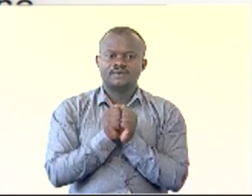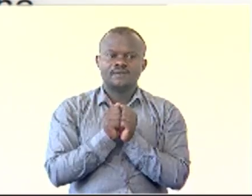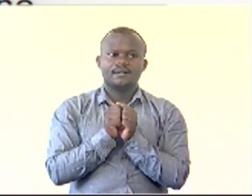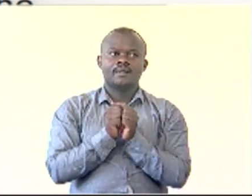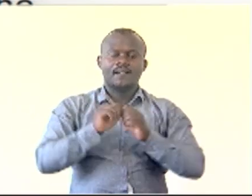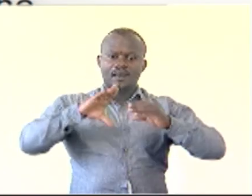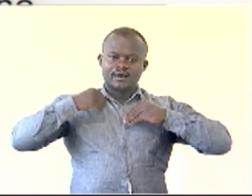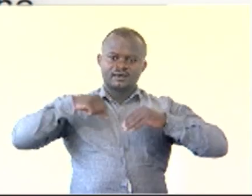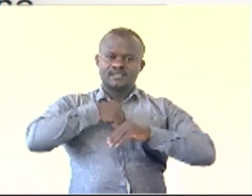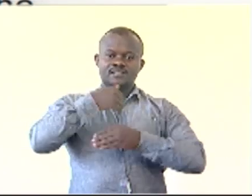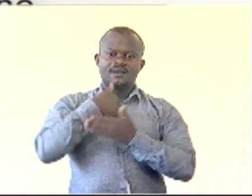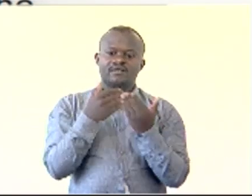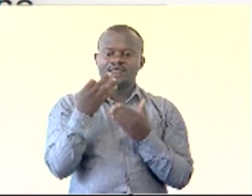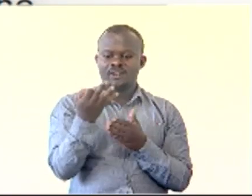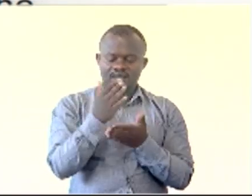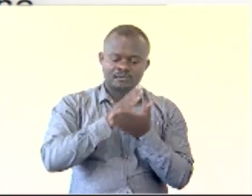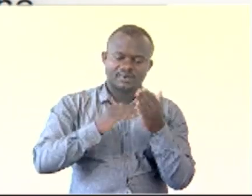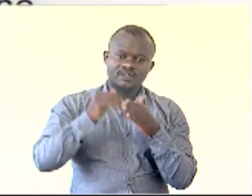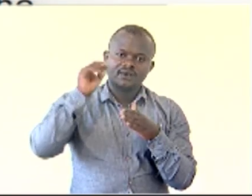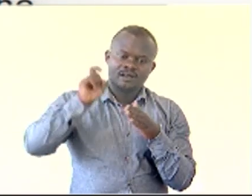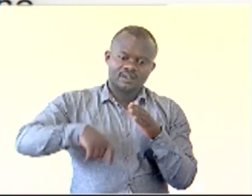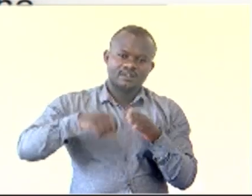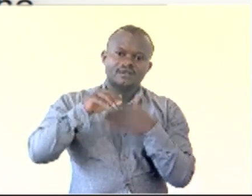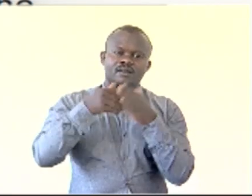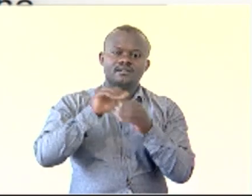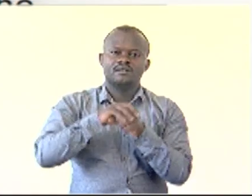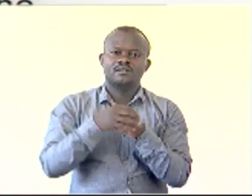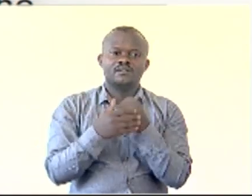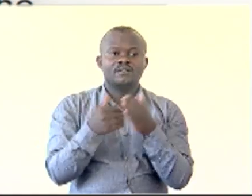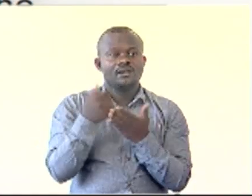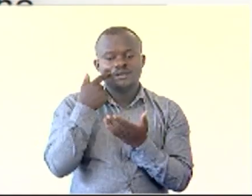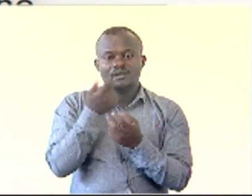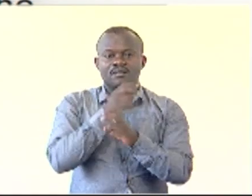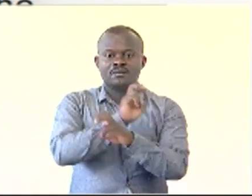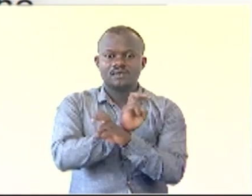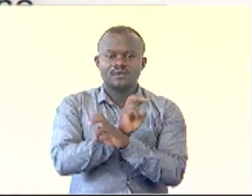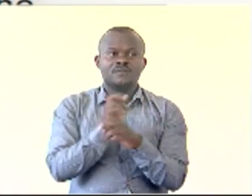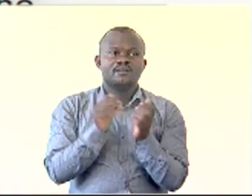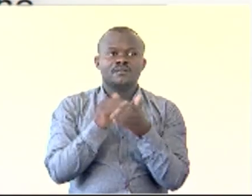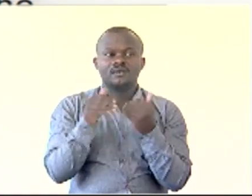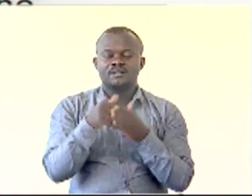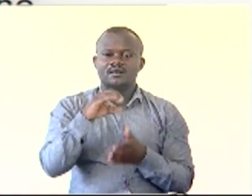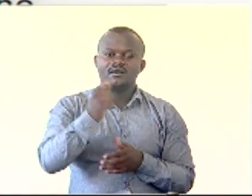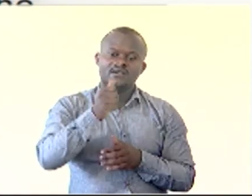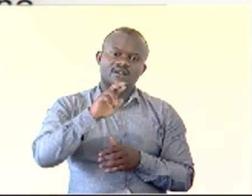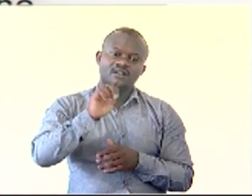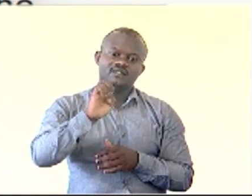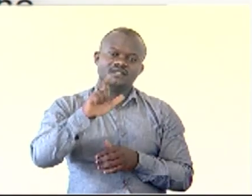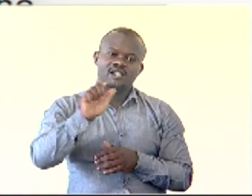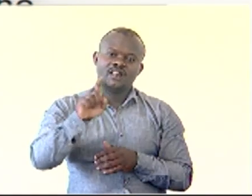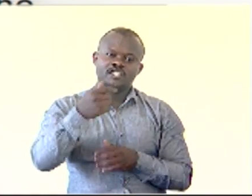Let's have these 3 parts that are found in the bone. We have the bone, we have a cartilage, and a